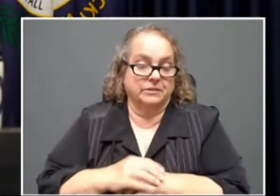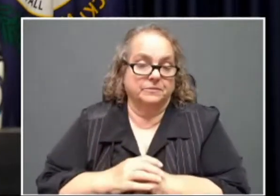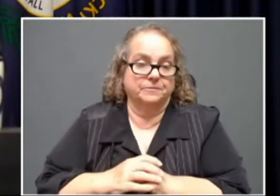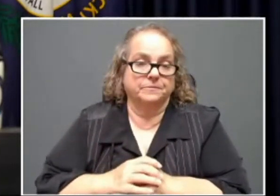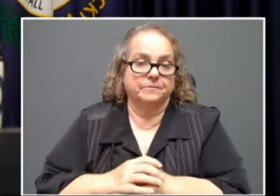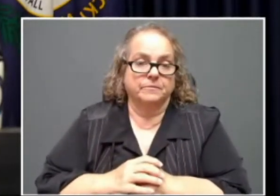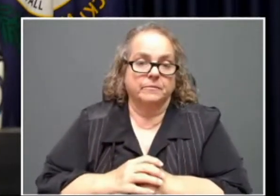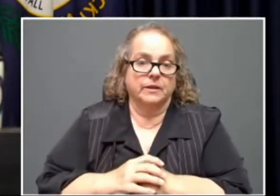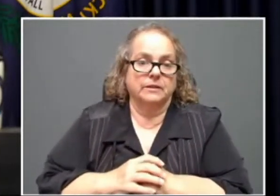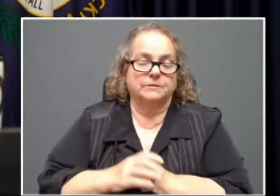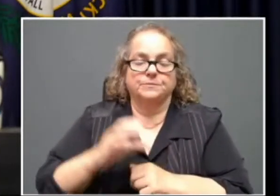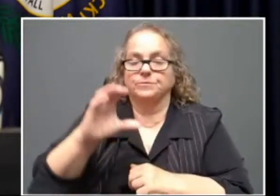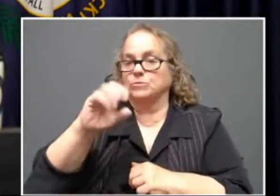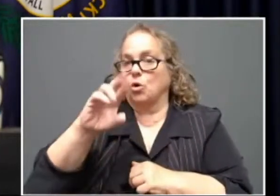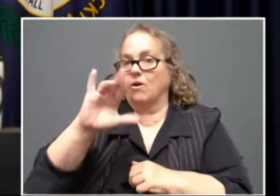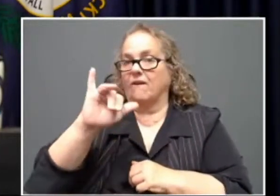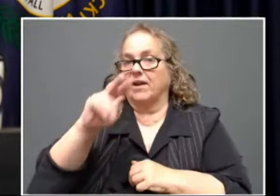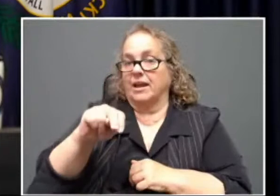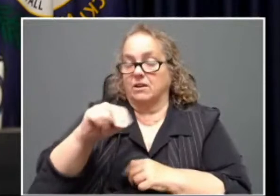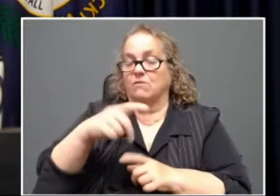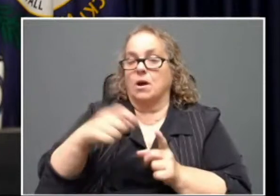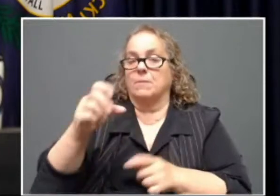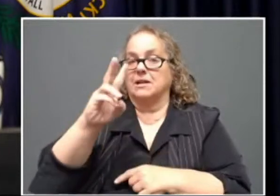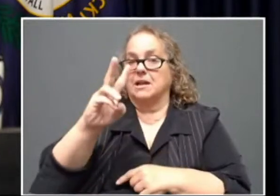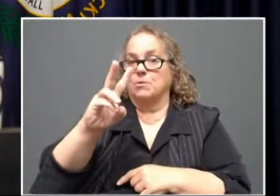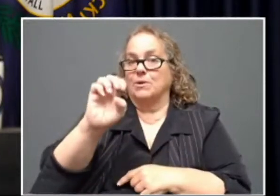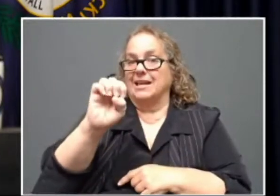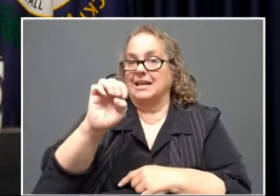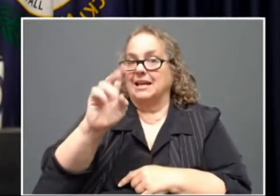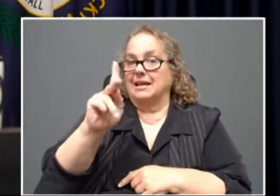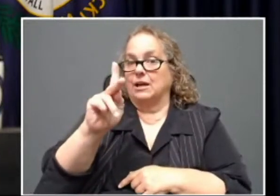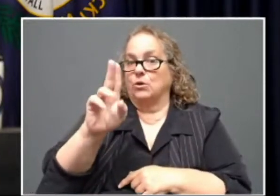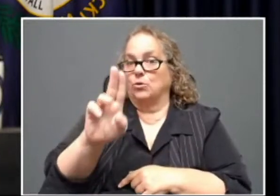Corinne Boyer, WEKU.